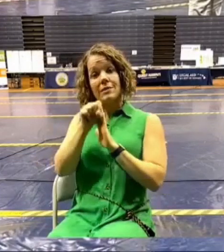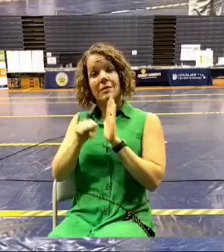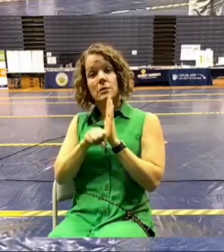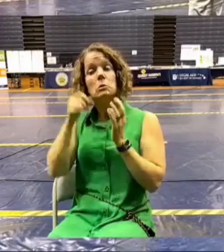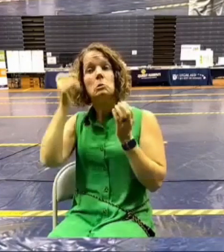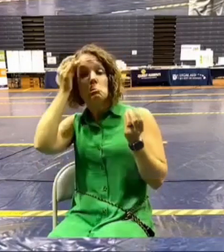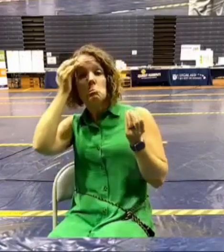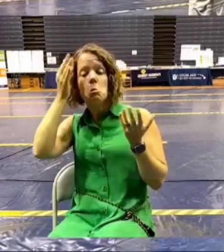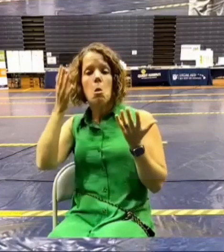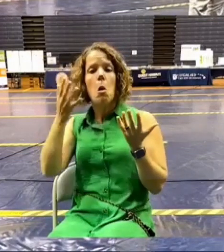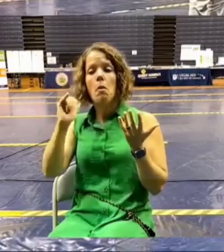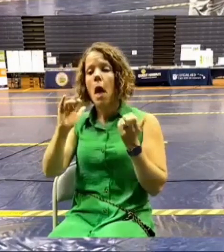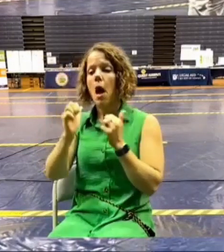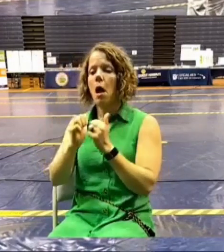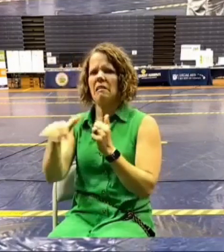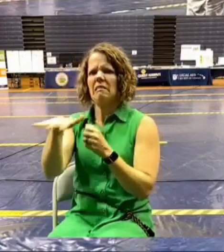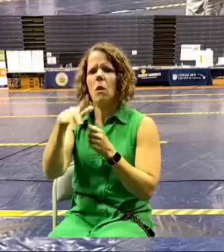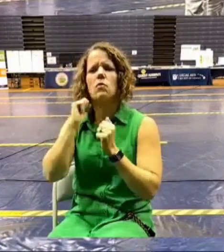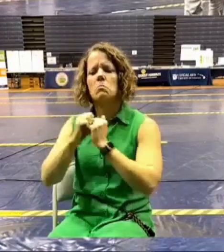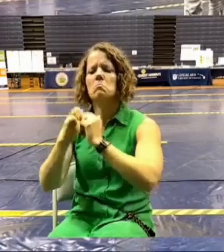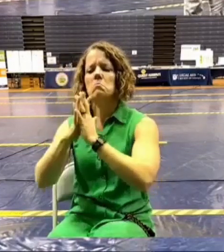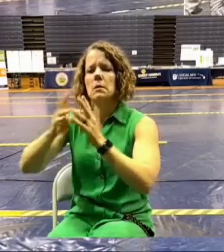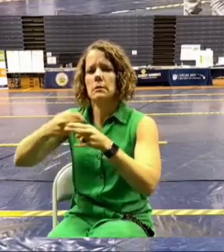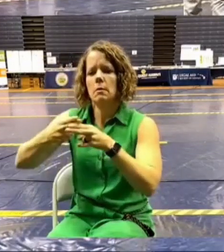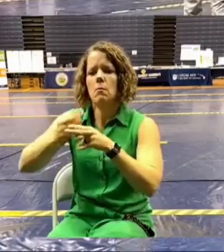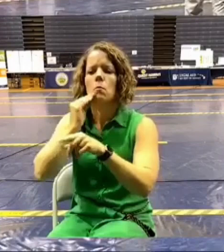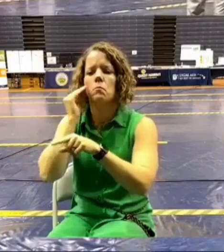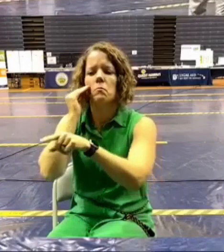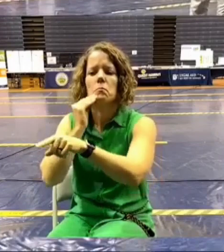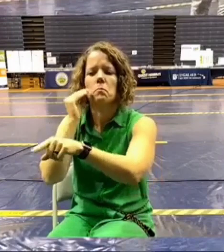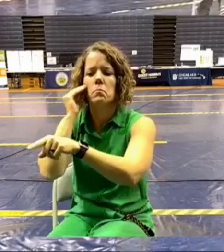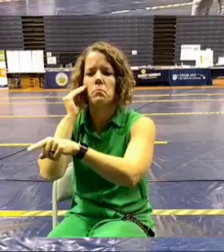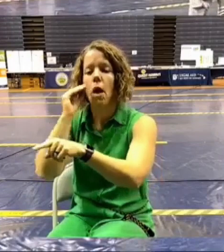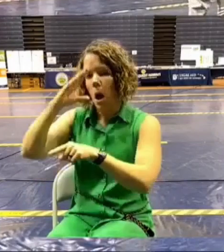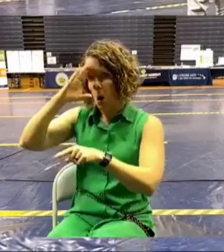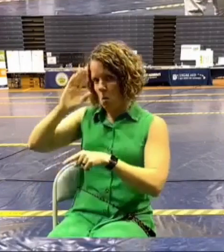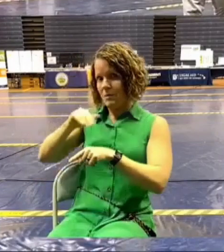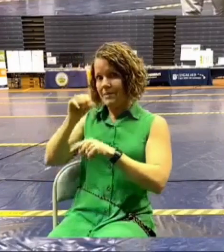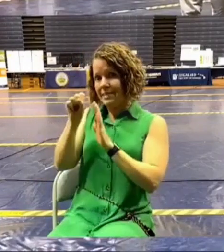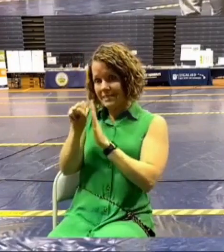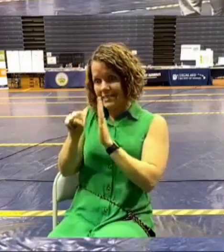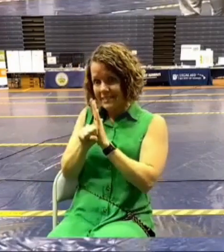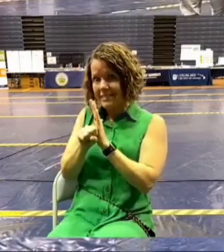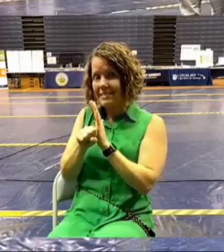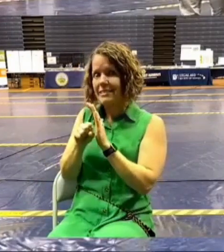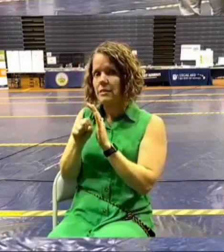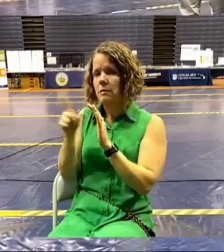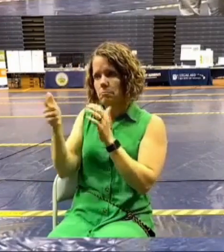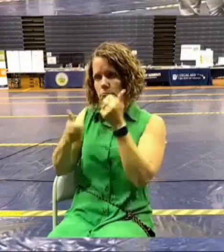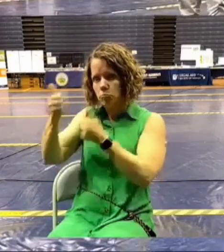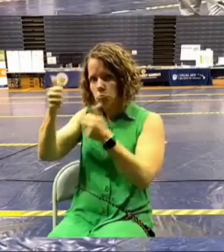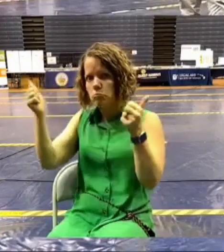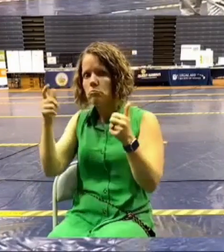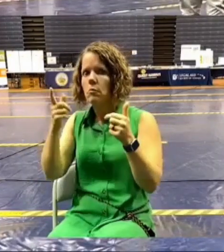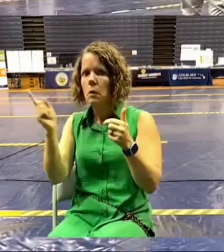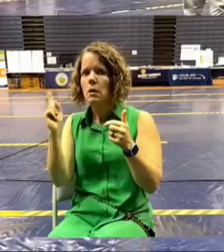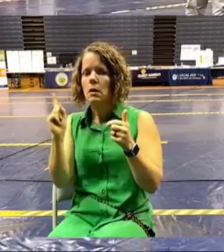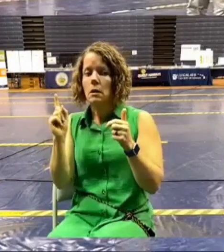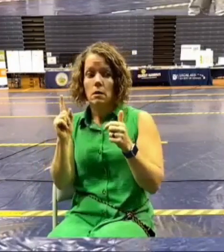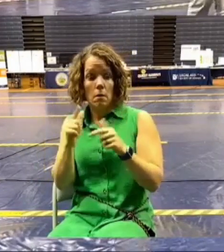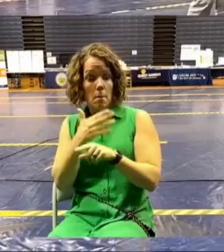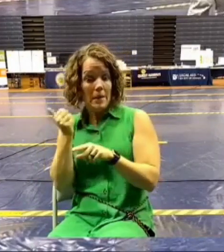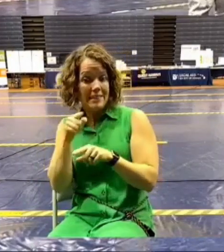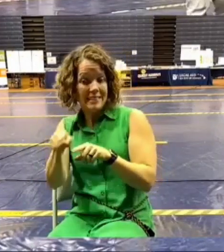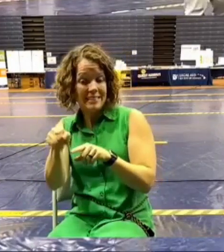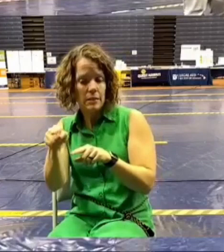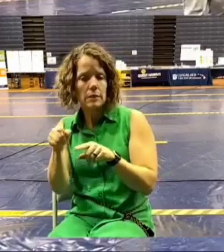up temporary housing. I know that they're reevaluating that as a result of discussions that have happened in the last